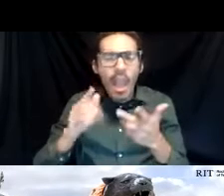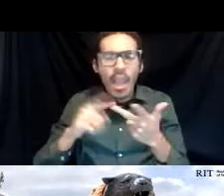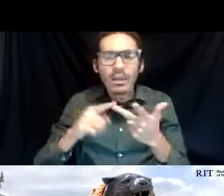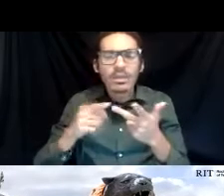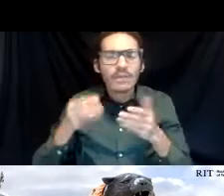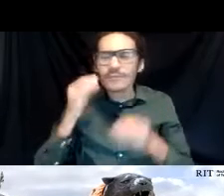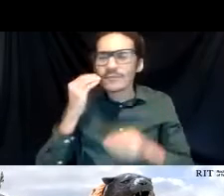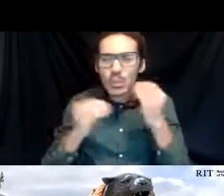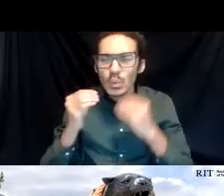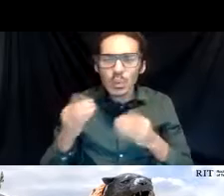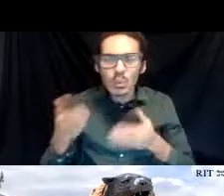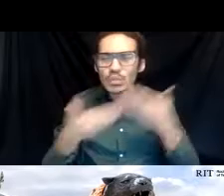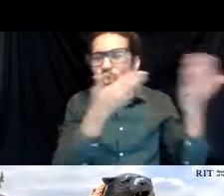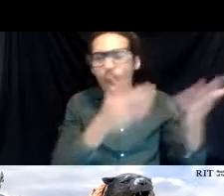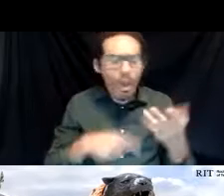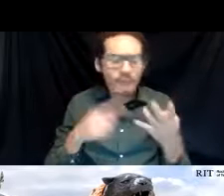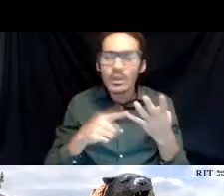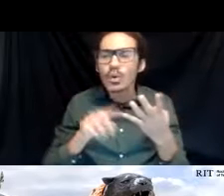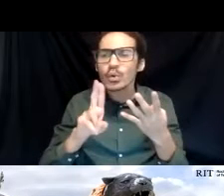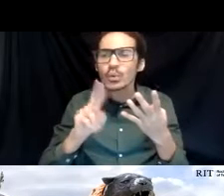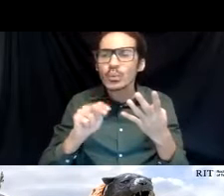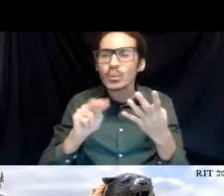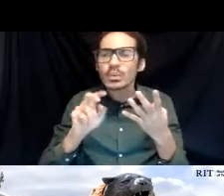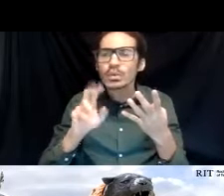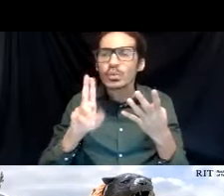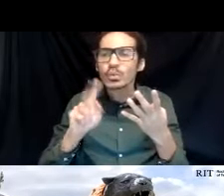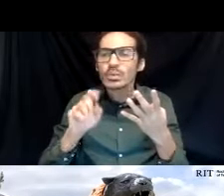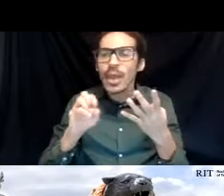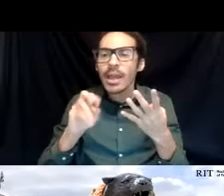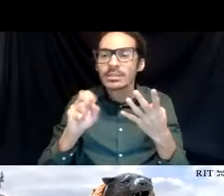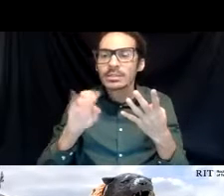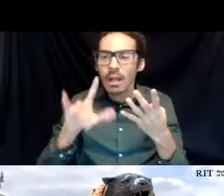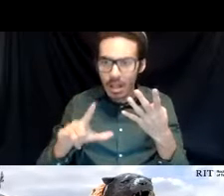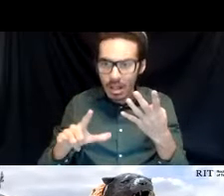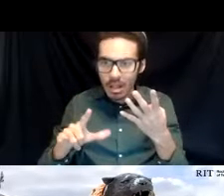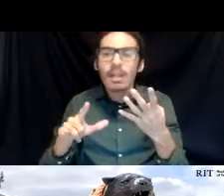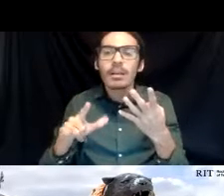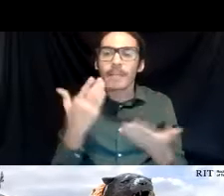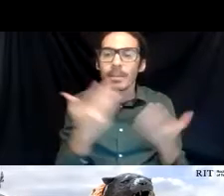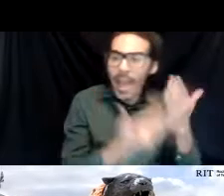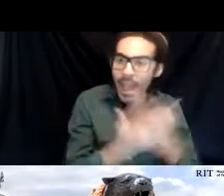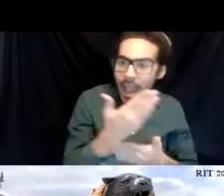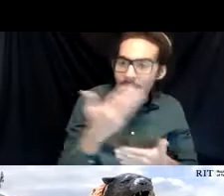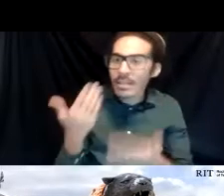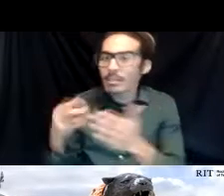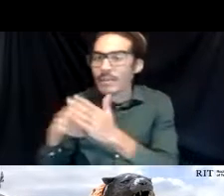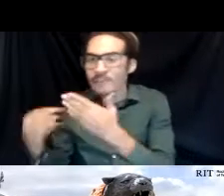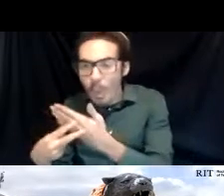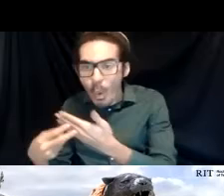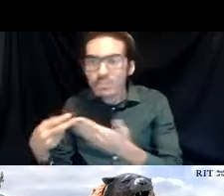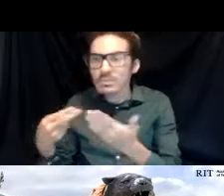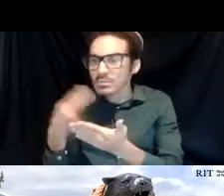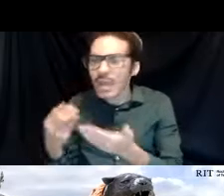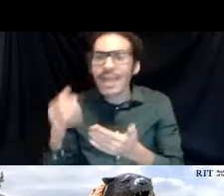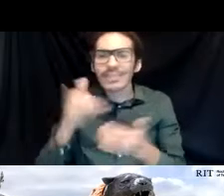even the utensils that people are using to eat, and all of those things. I think that's a great way to teach